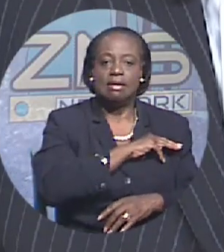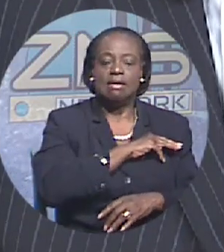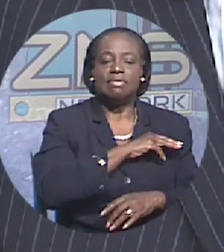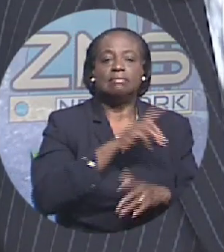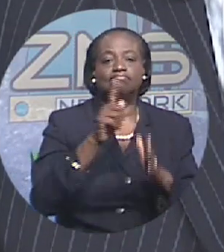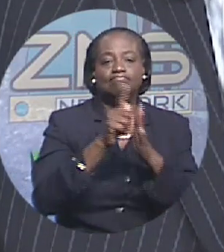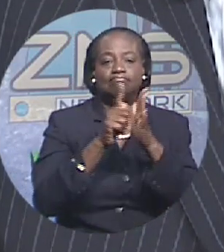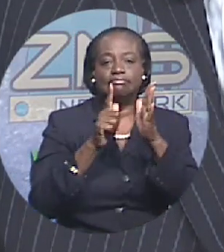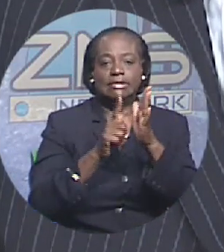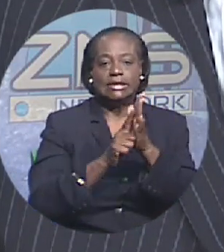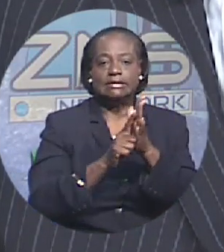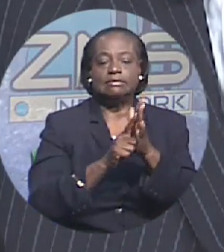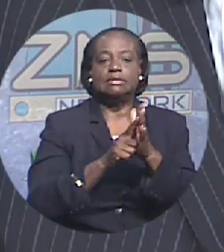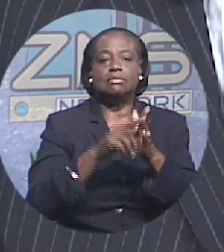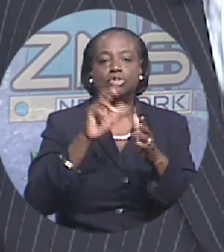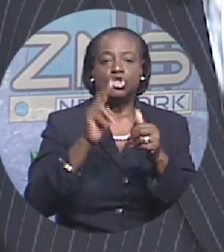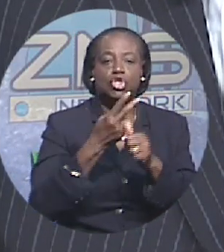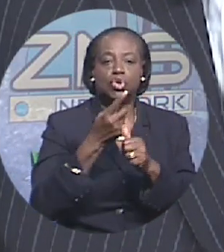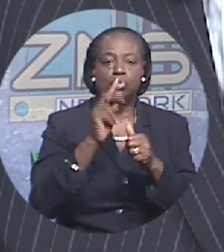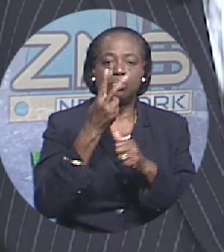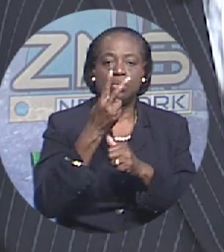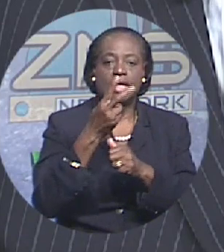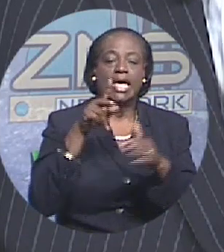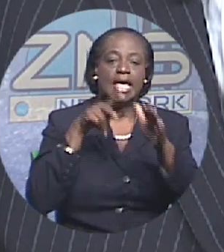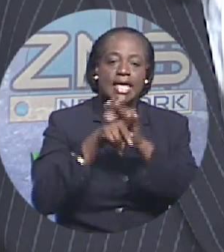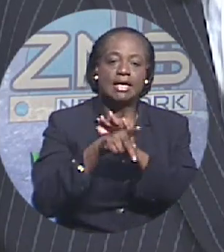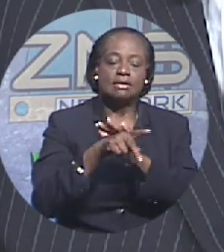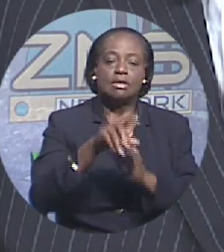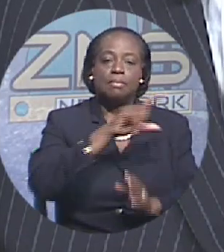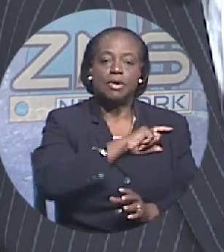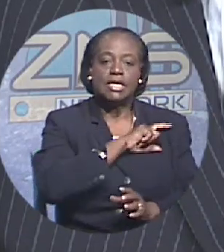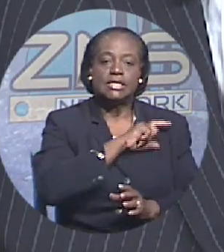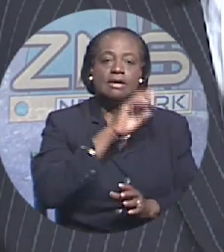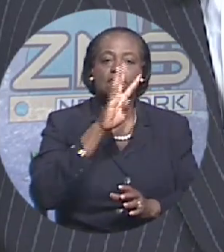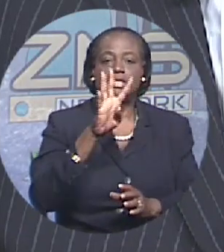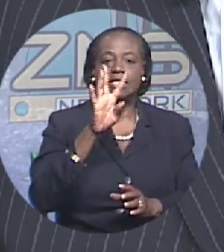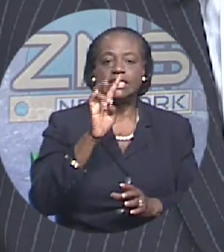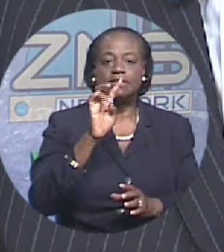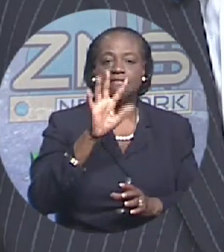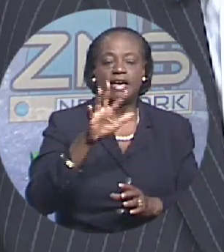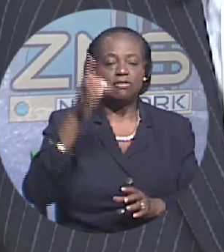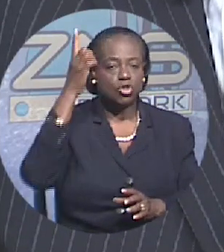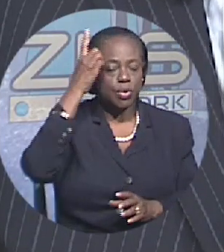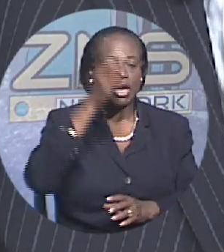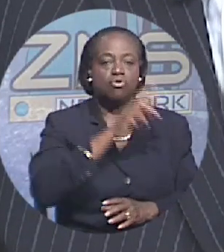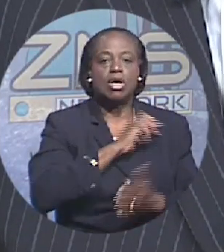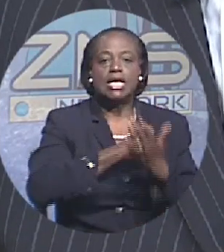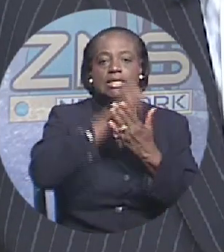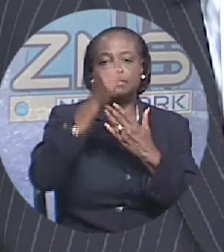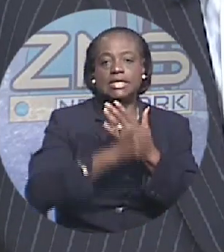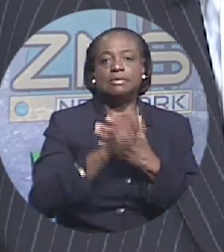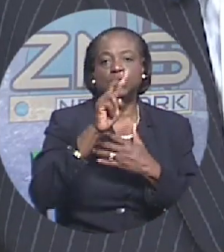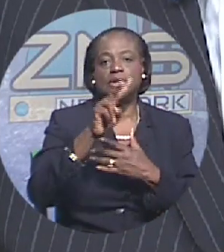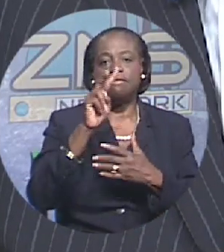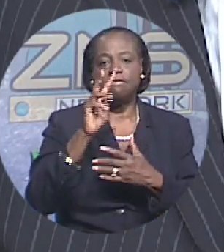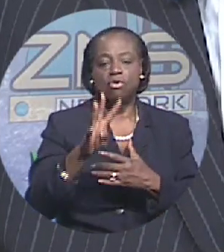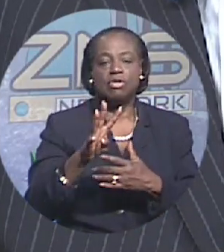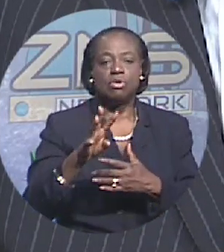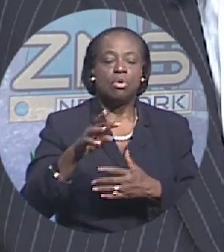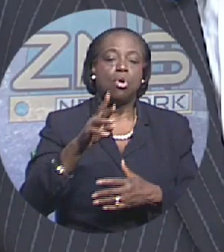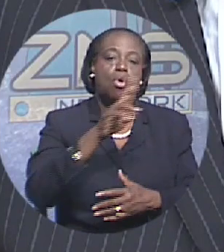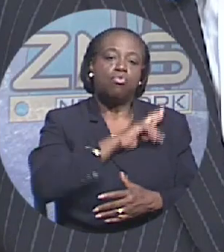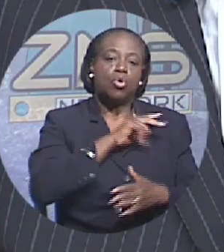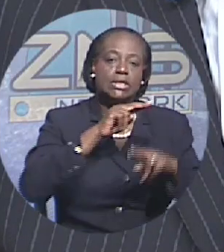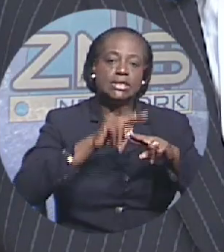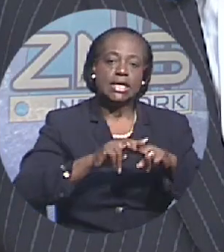absence. The duo is accused of killing Police Sergeant 1475 Wayne Roll back on December 4th. Roll was sitting in his Jeep with a